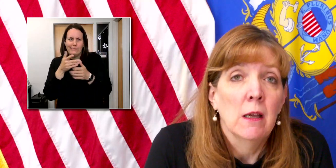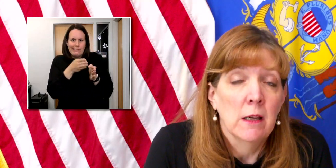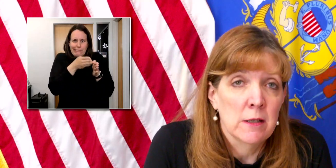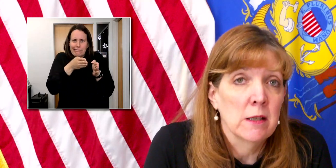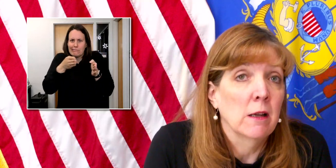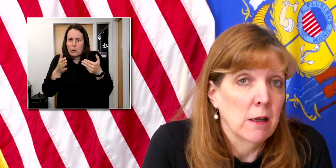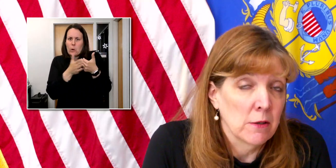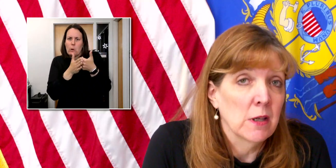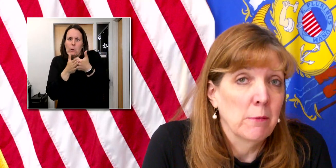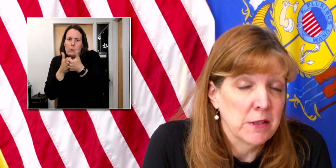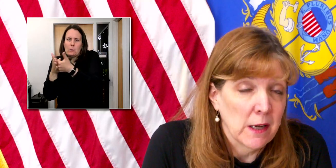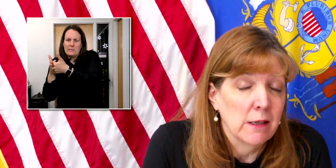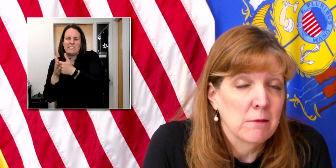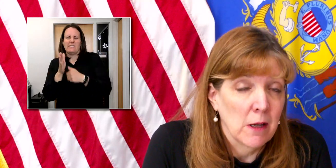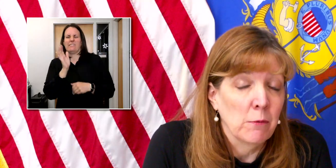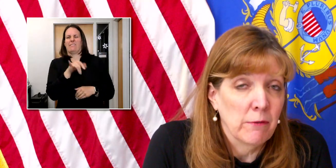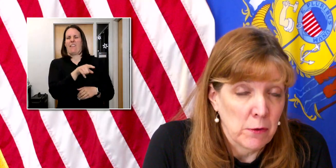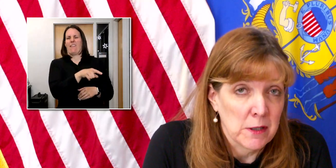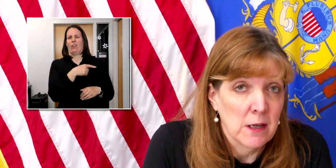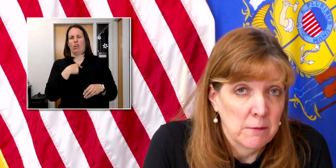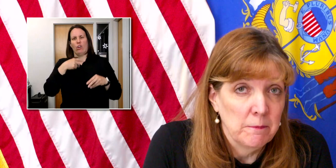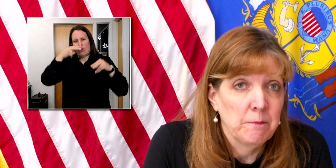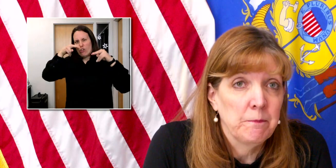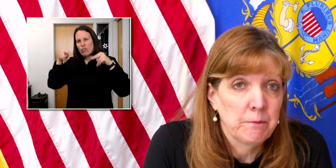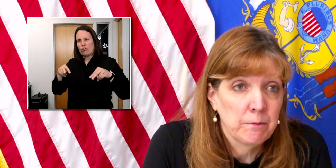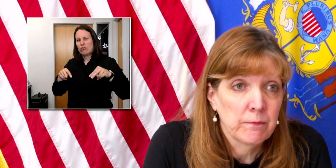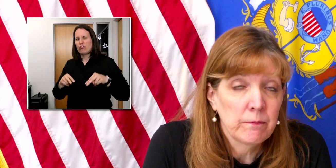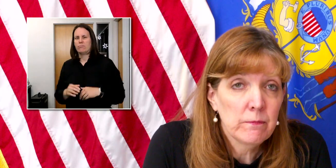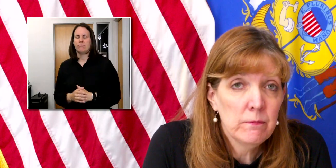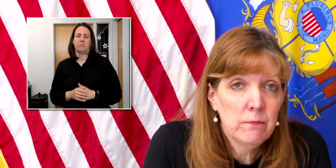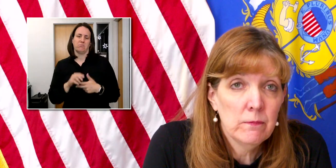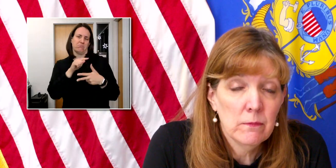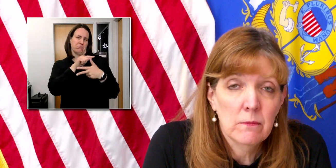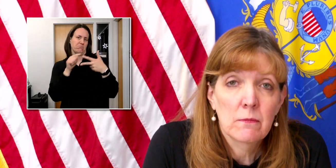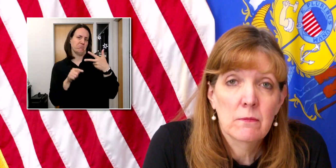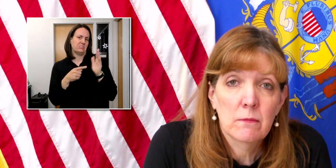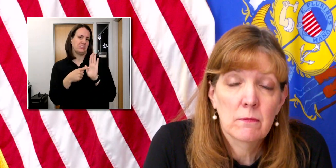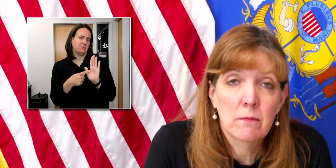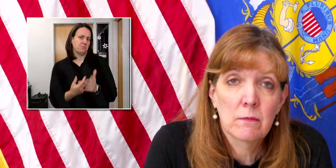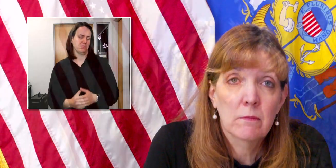proximity is another type of site that we focus on.